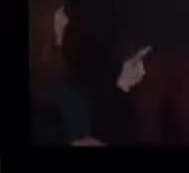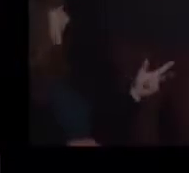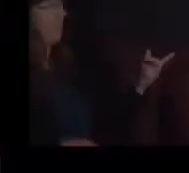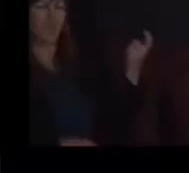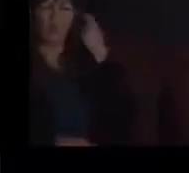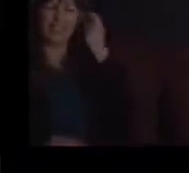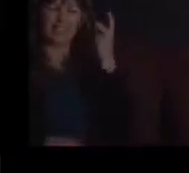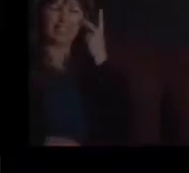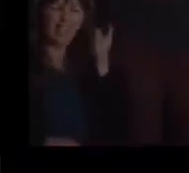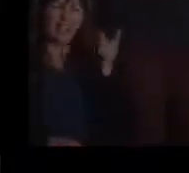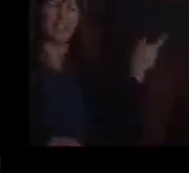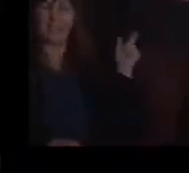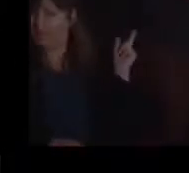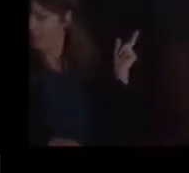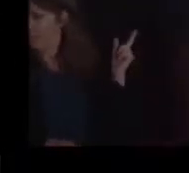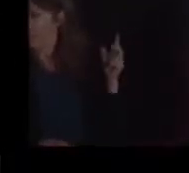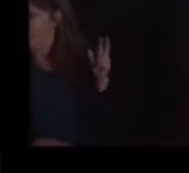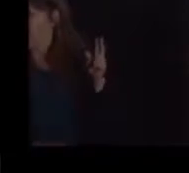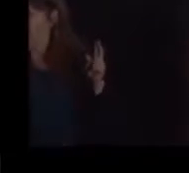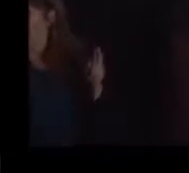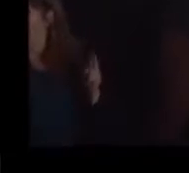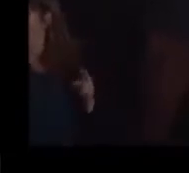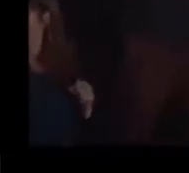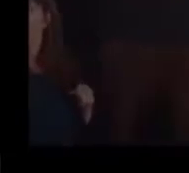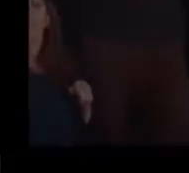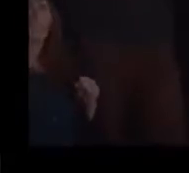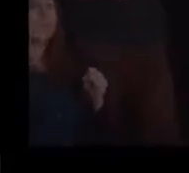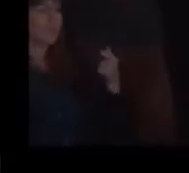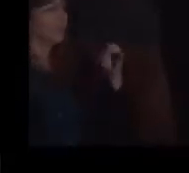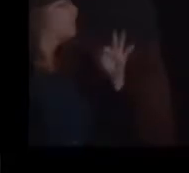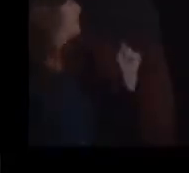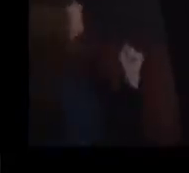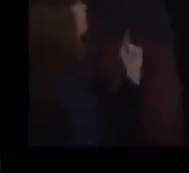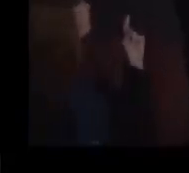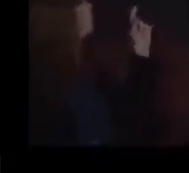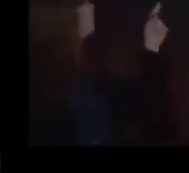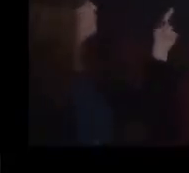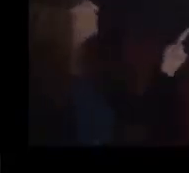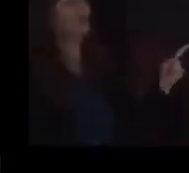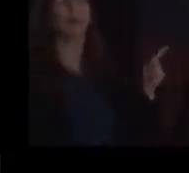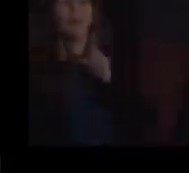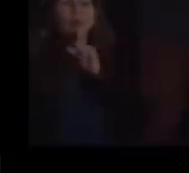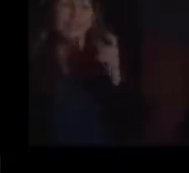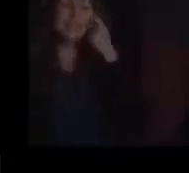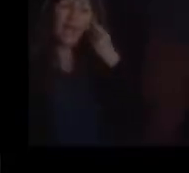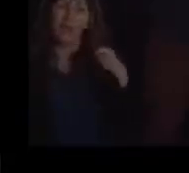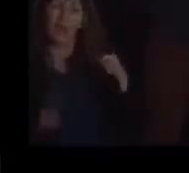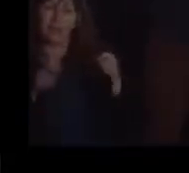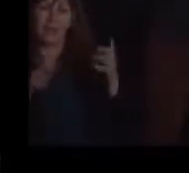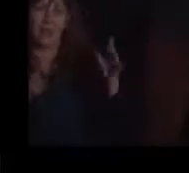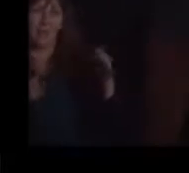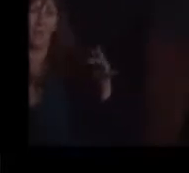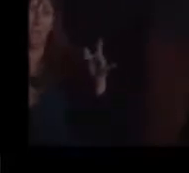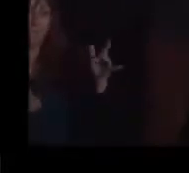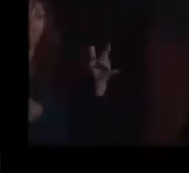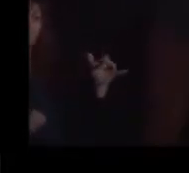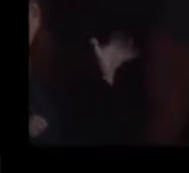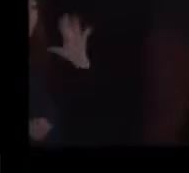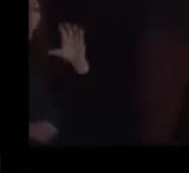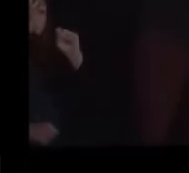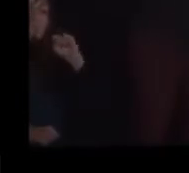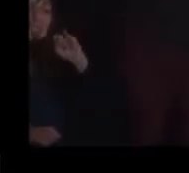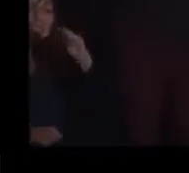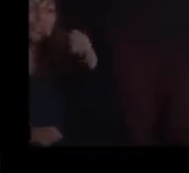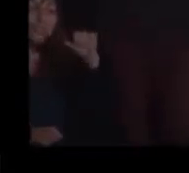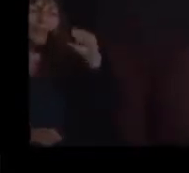called Paul Robertson. You probably saw the latest thing he did, which was an incredible 16-bit recreation of the Simpsons